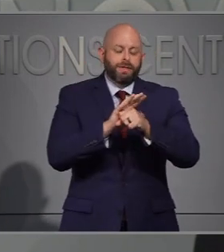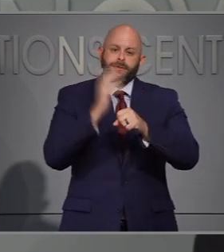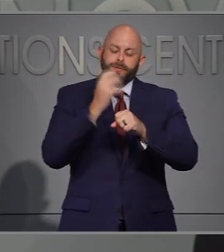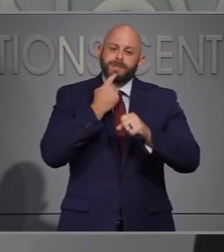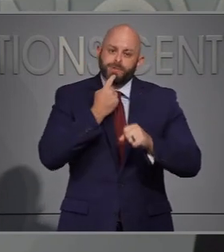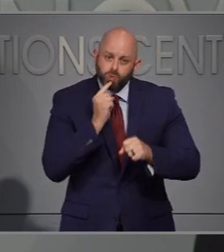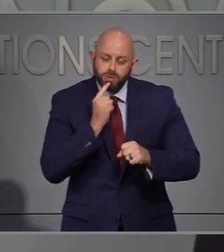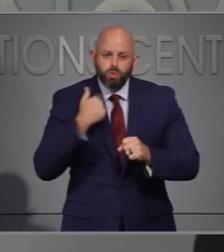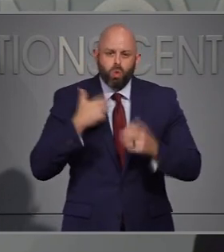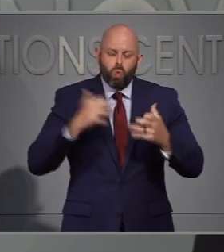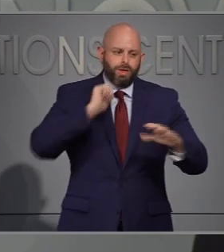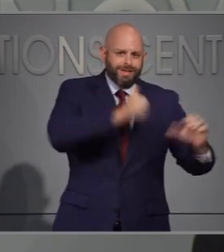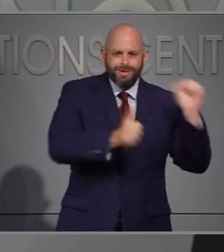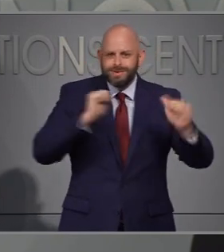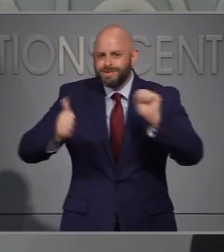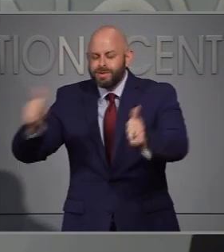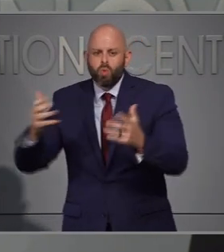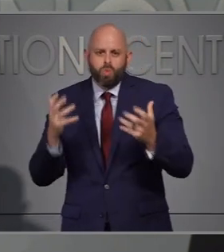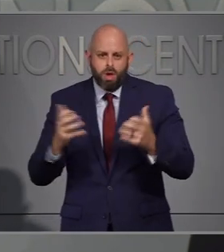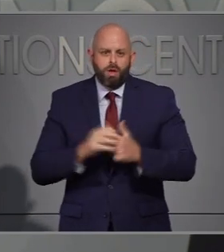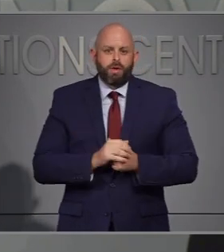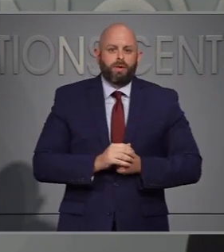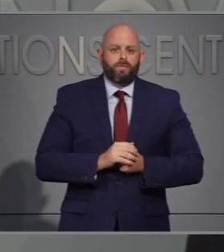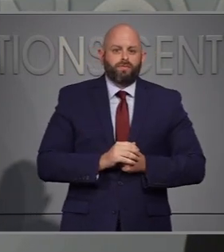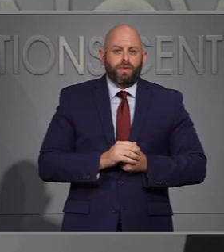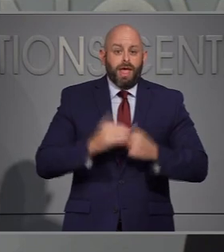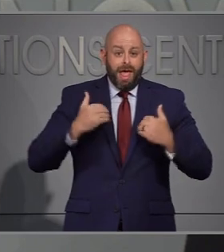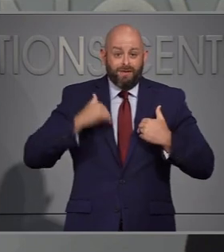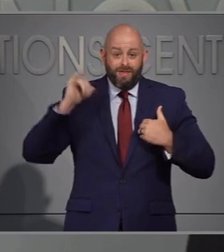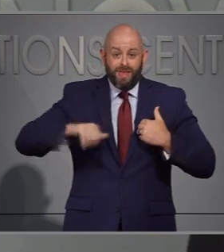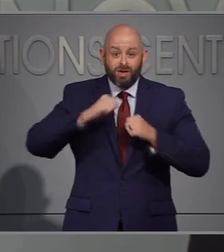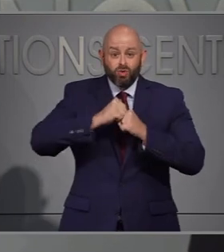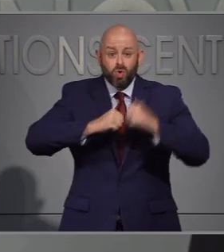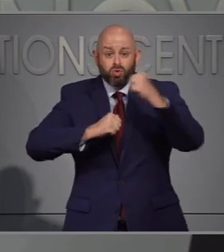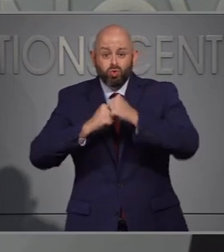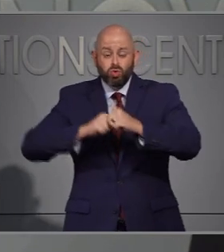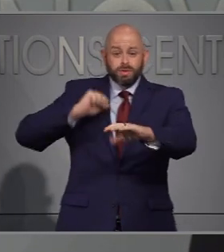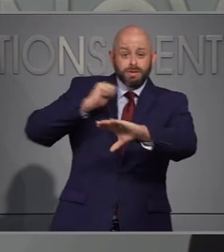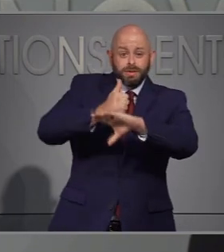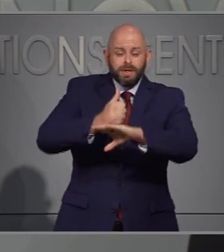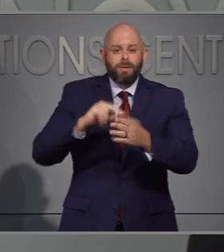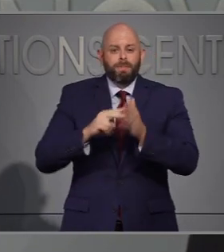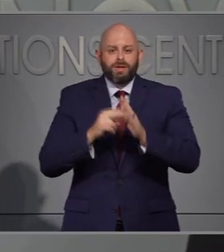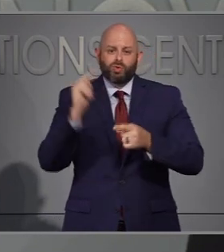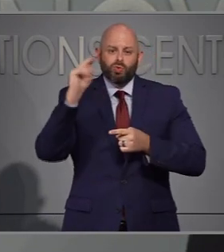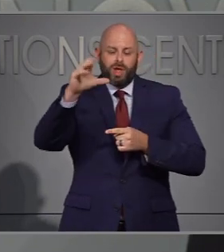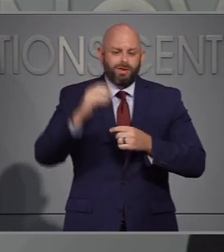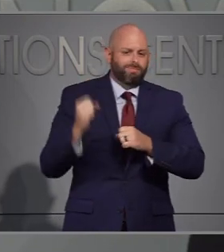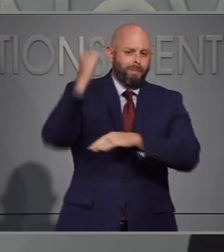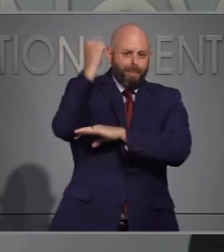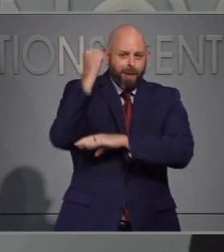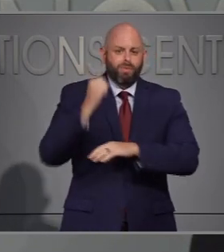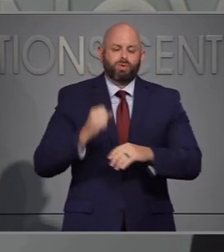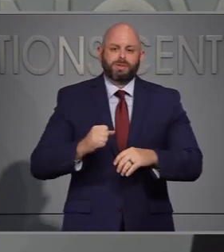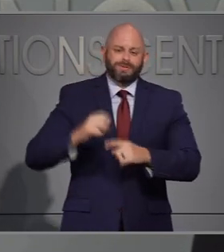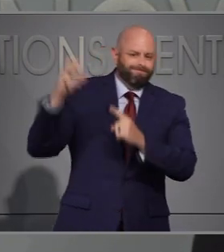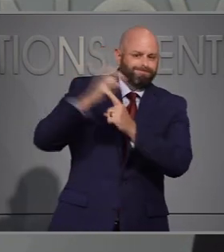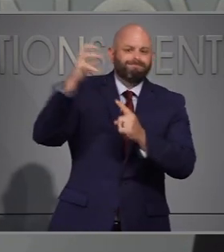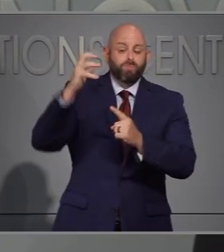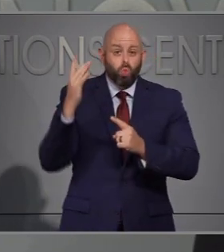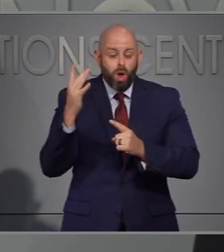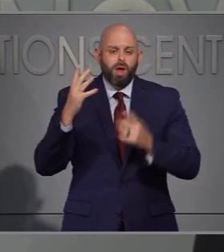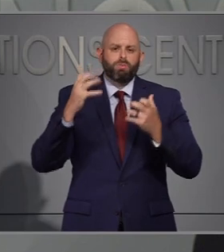crisis. Having this critical infrastructure in place puts our state in a way stronger position to address the devastating impact